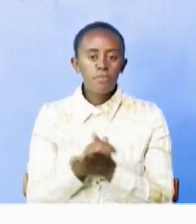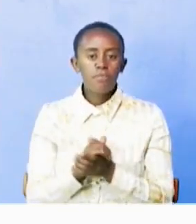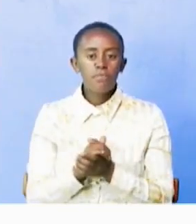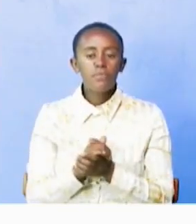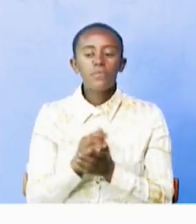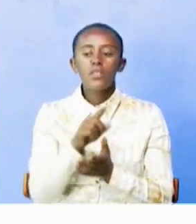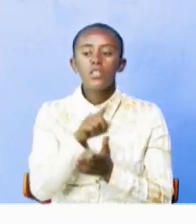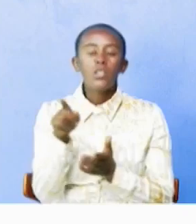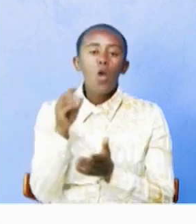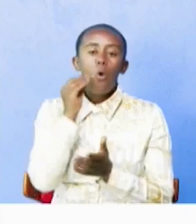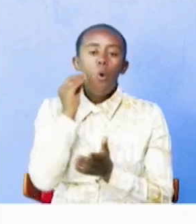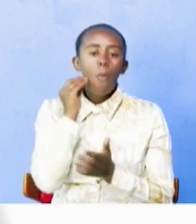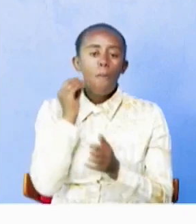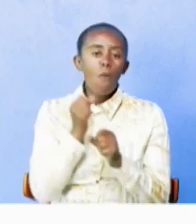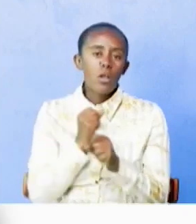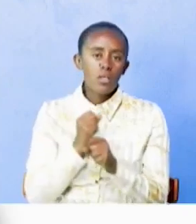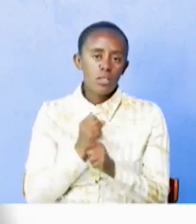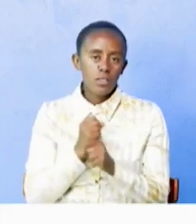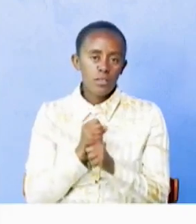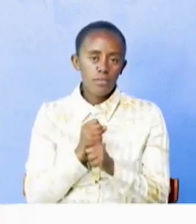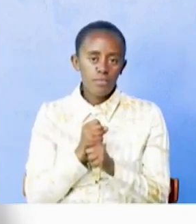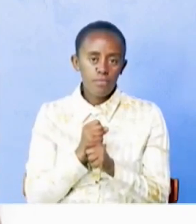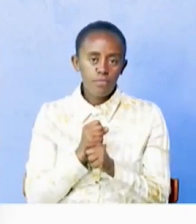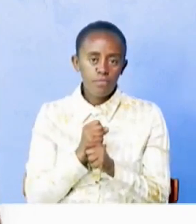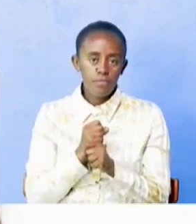their homework.